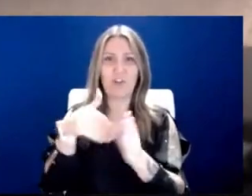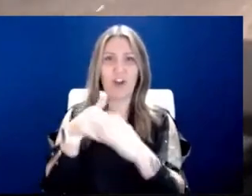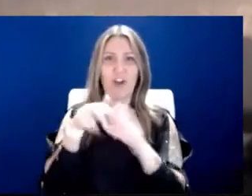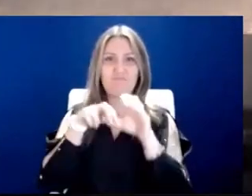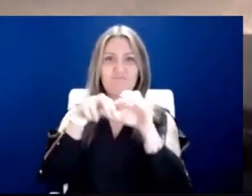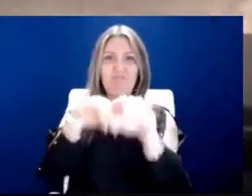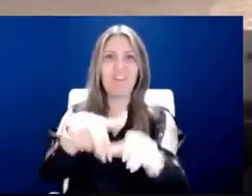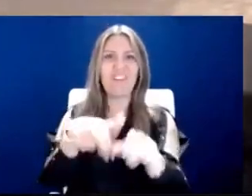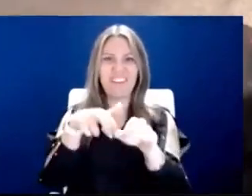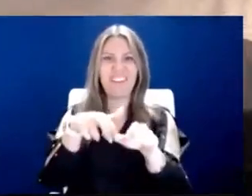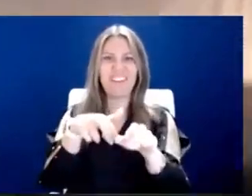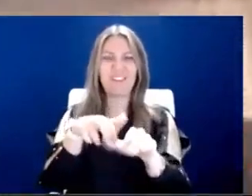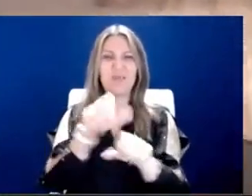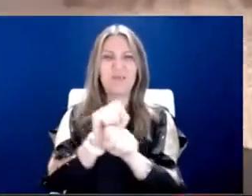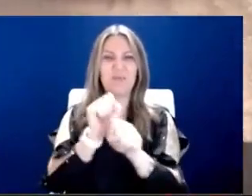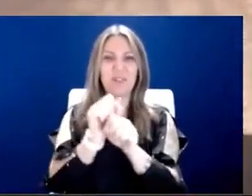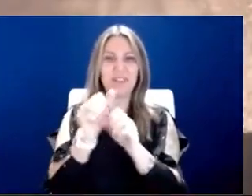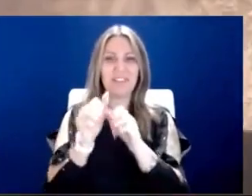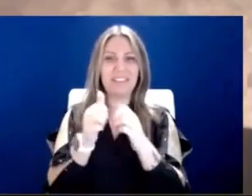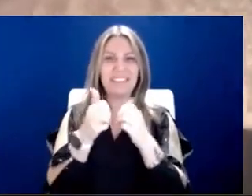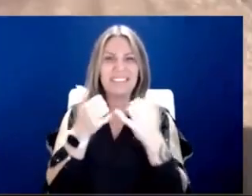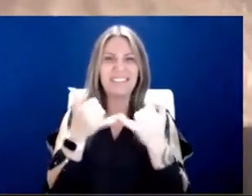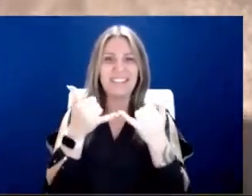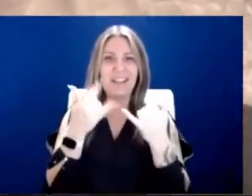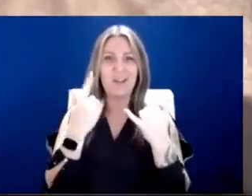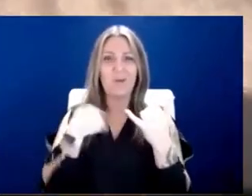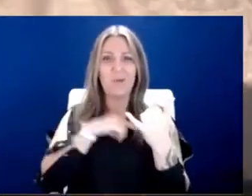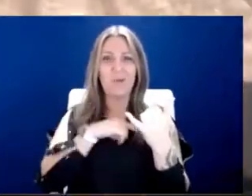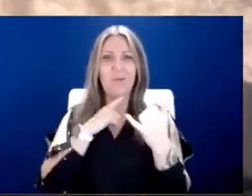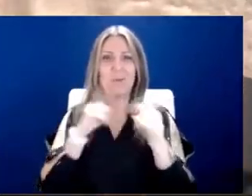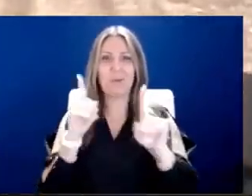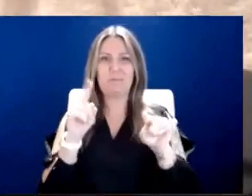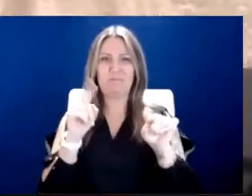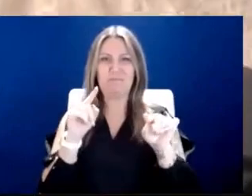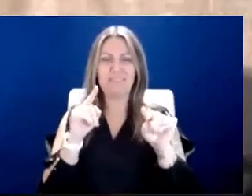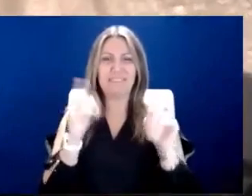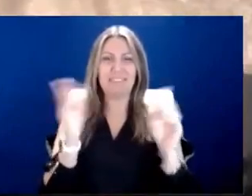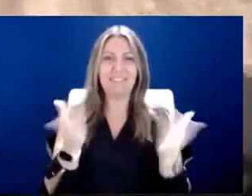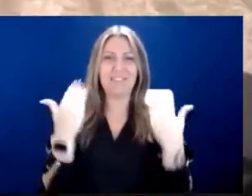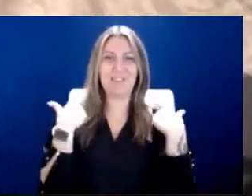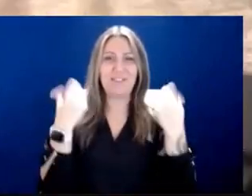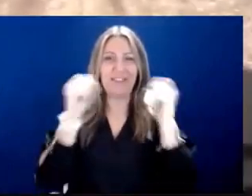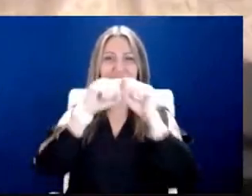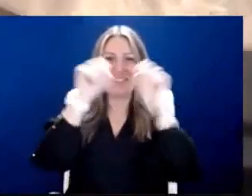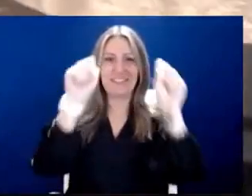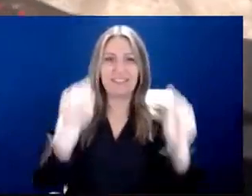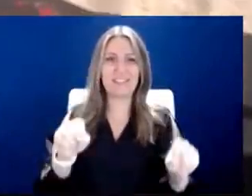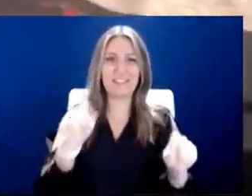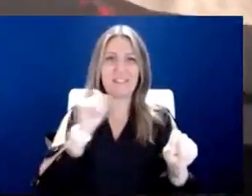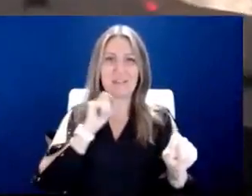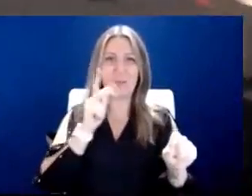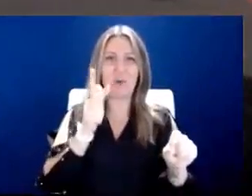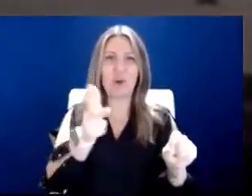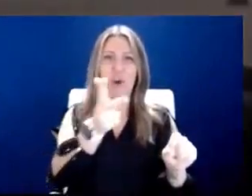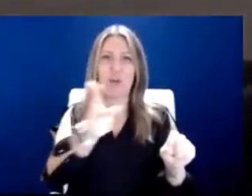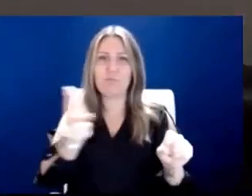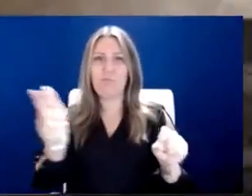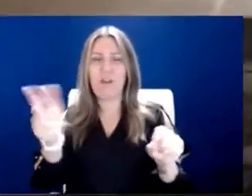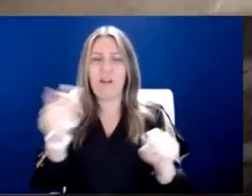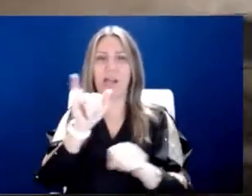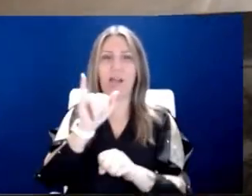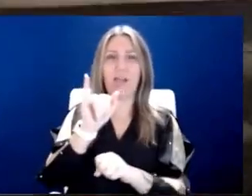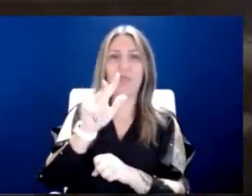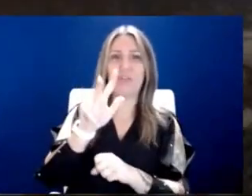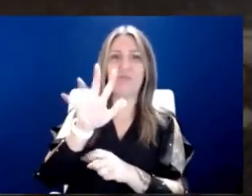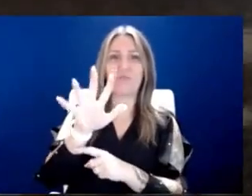This was us heading into the health system, car off to the side. This is on I-35. So yeah, it was a mess. We